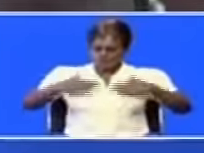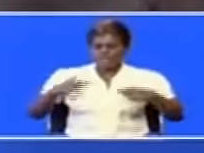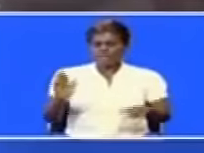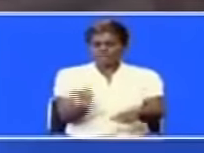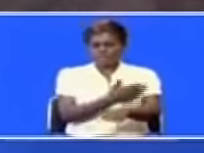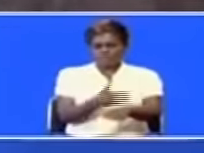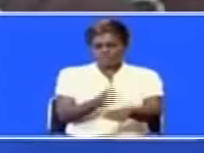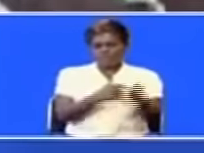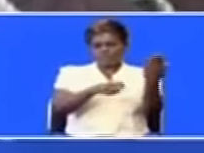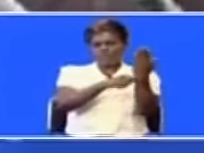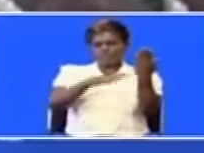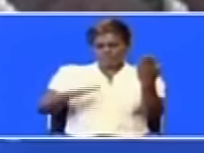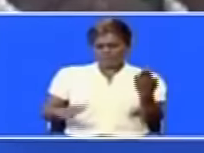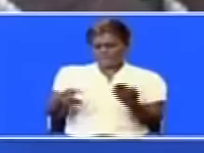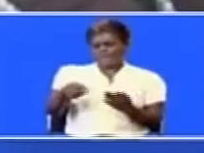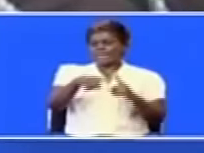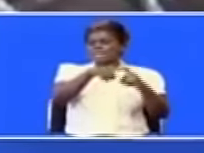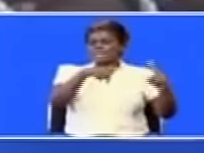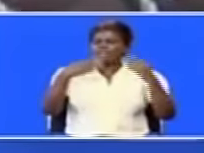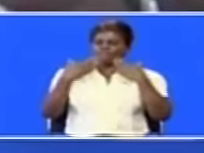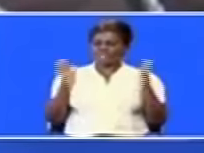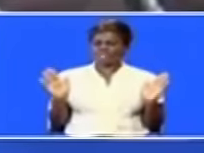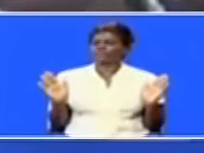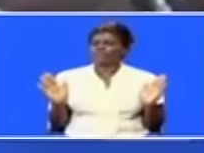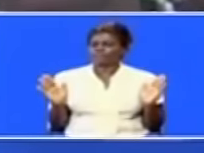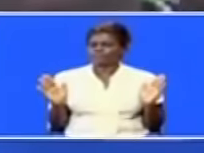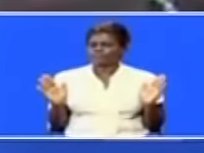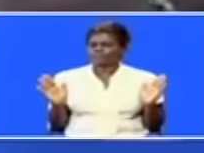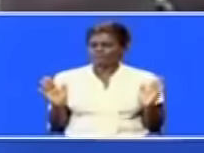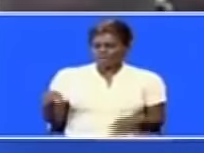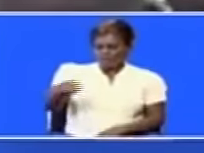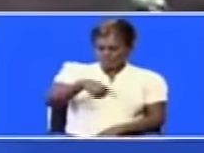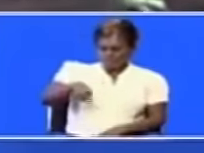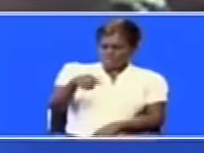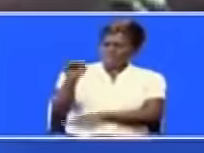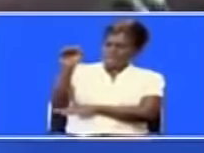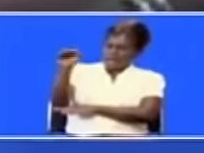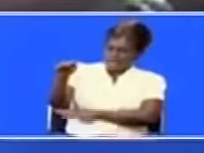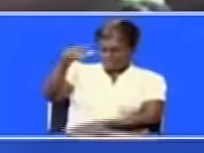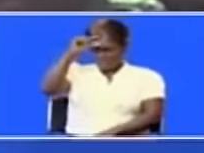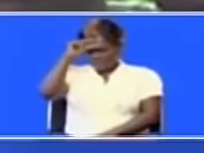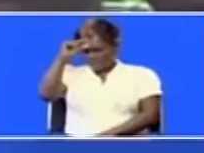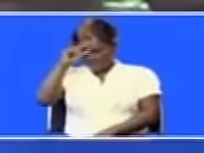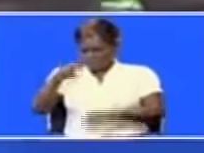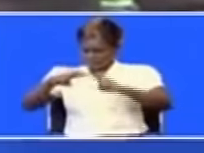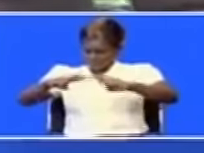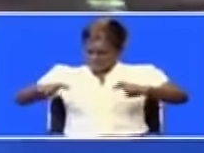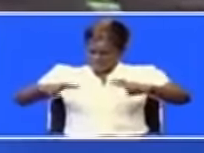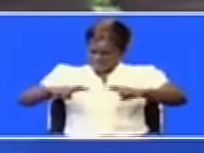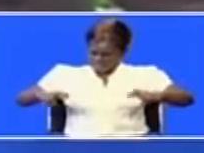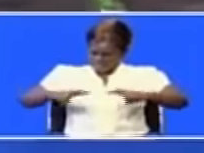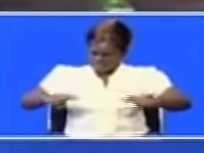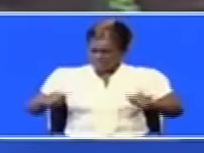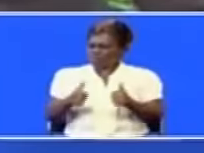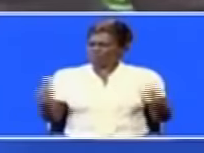mwimbaji wetu mashauri ameuliwa. Na tunahimiza serikali wafuatilie, wachunguze